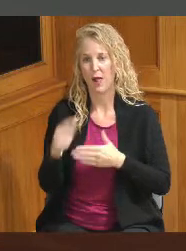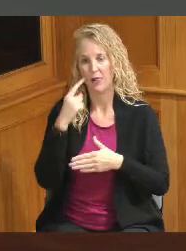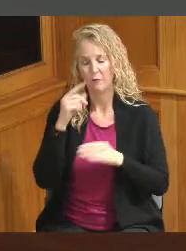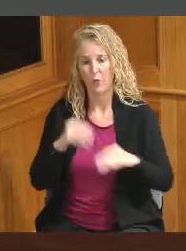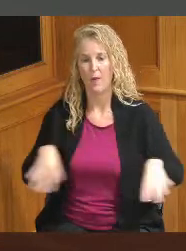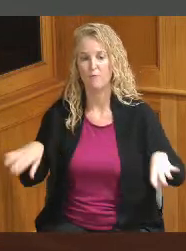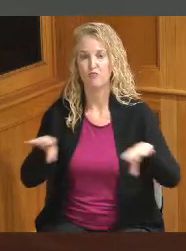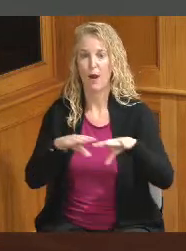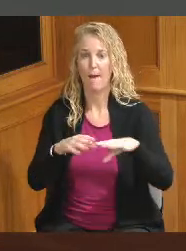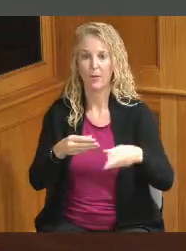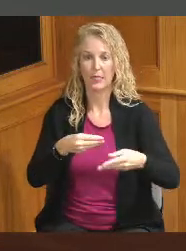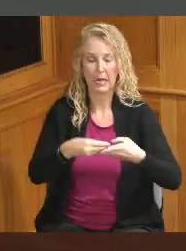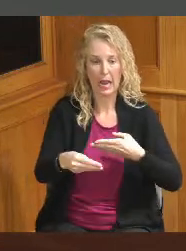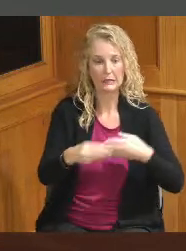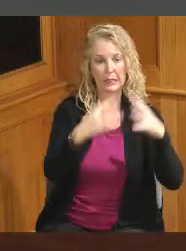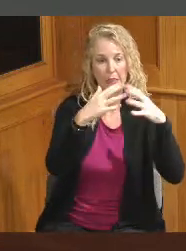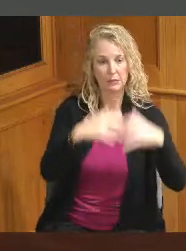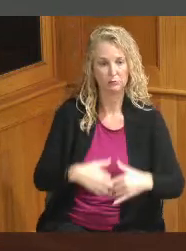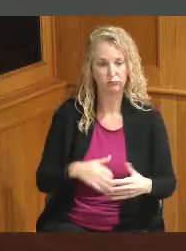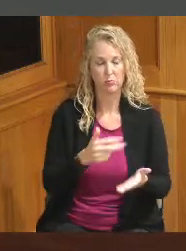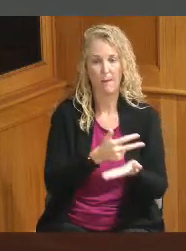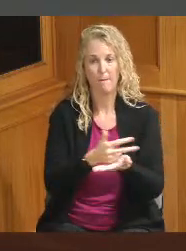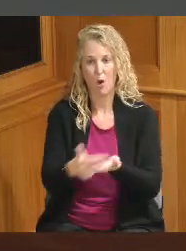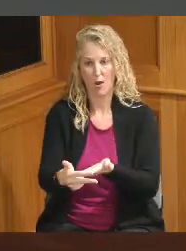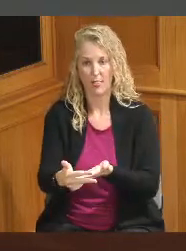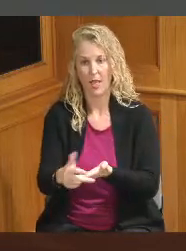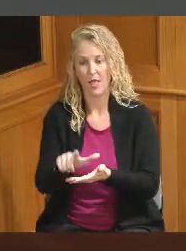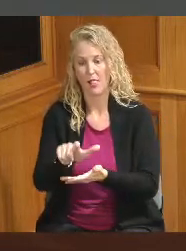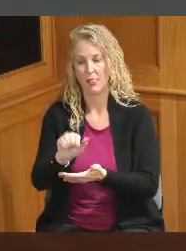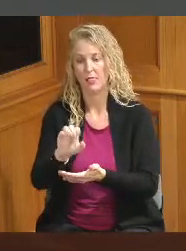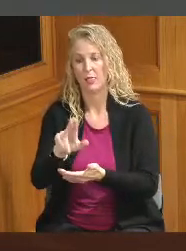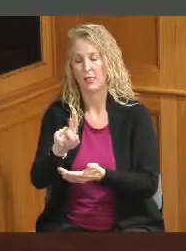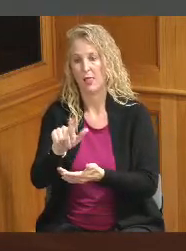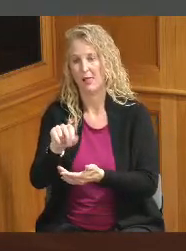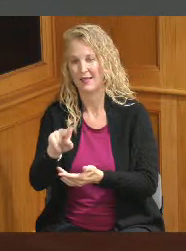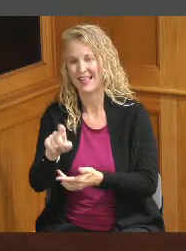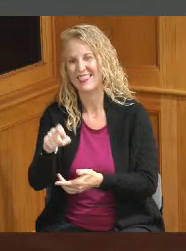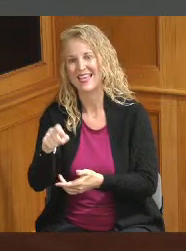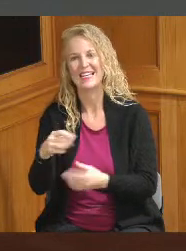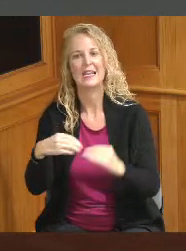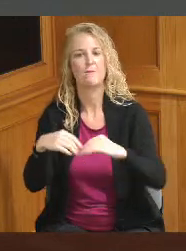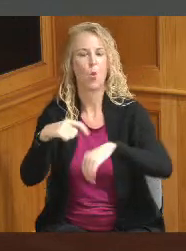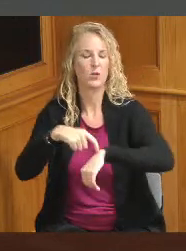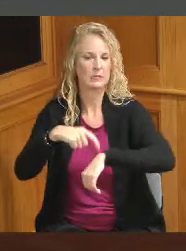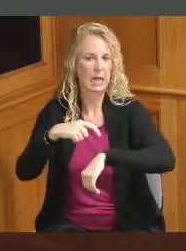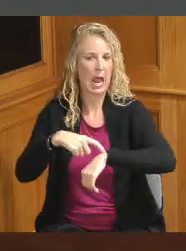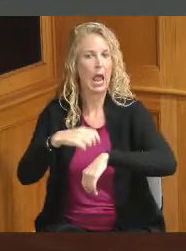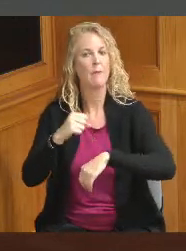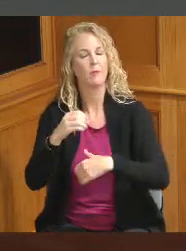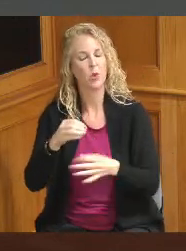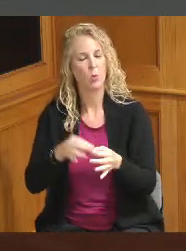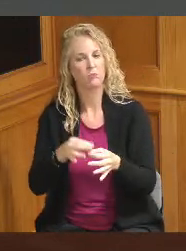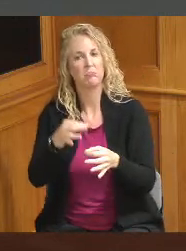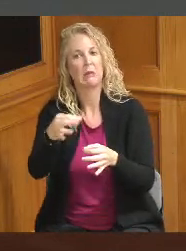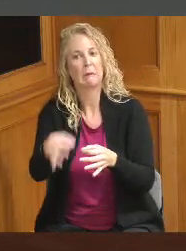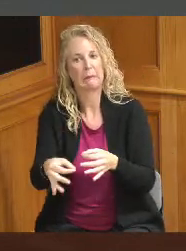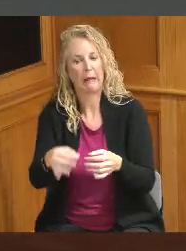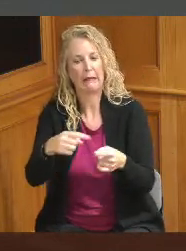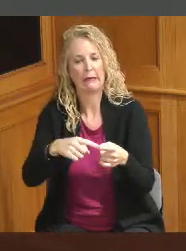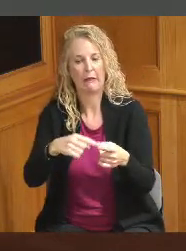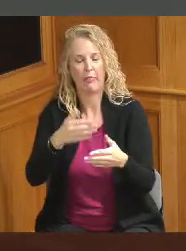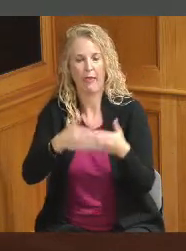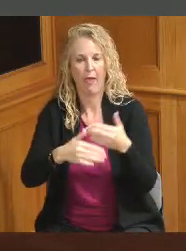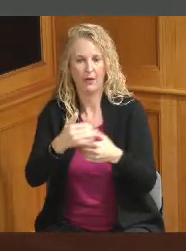acquisition, demolition, and a parking lot in Lachlan. They need some additional time on the grant, so it extends it through the end of this